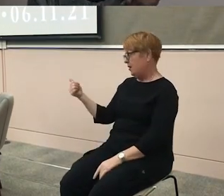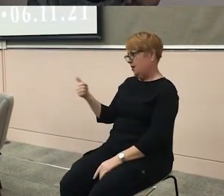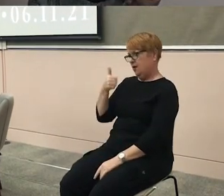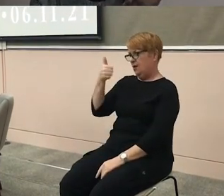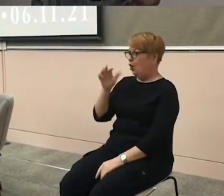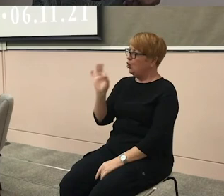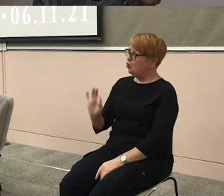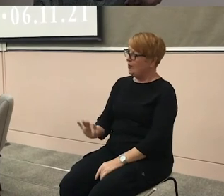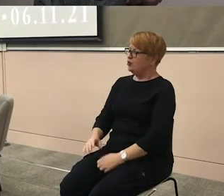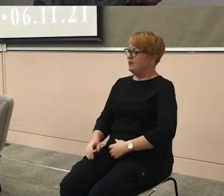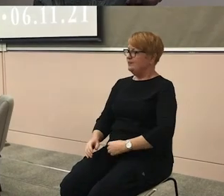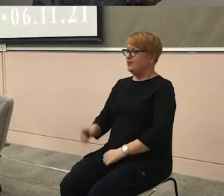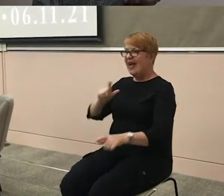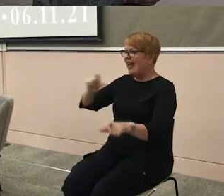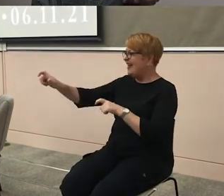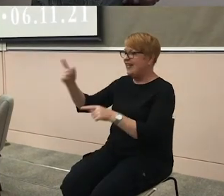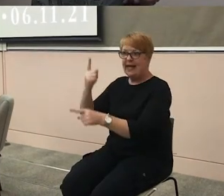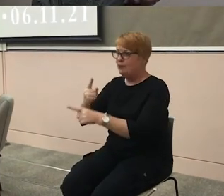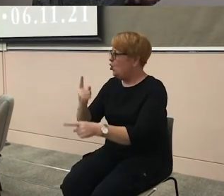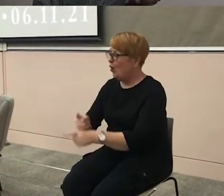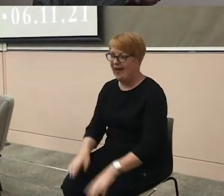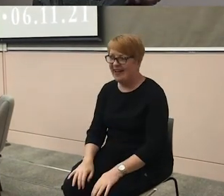Yeah. You just keep talking.